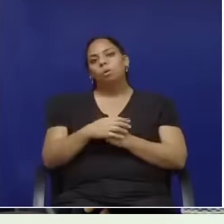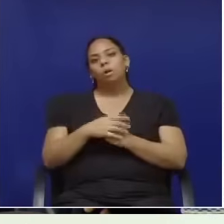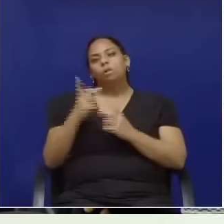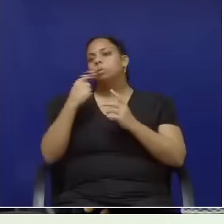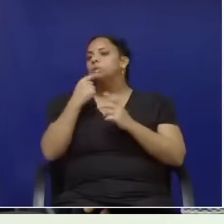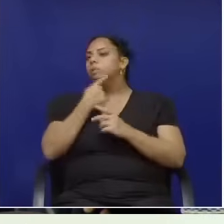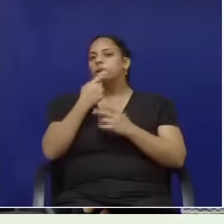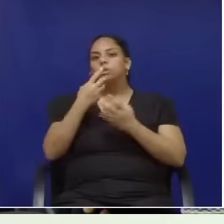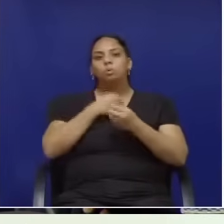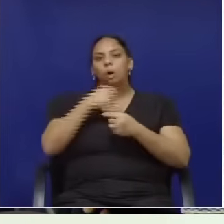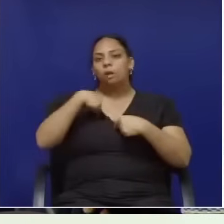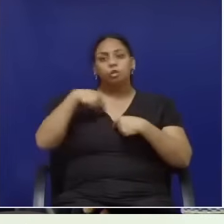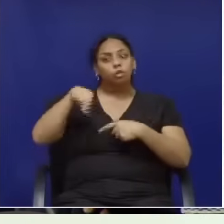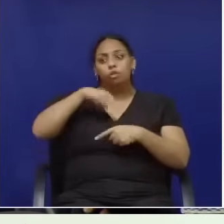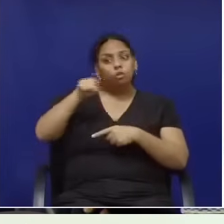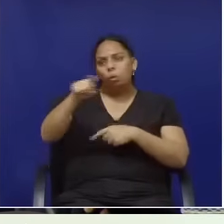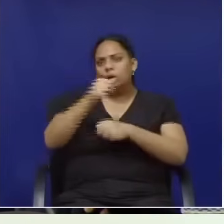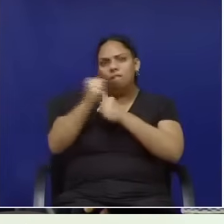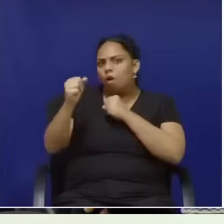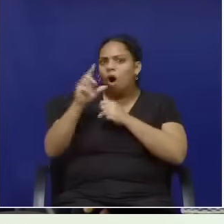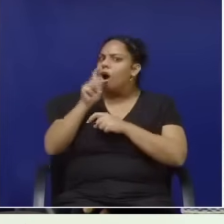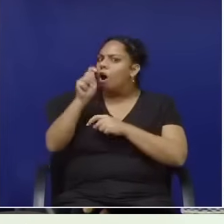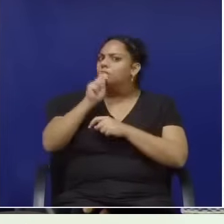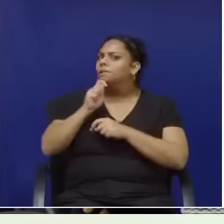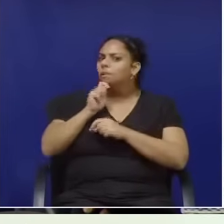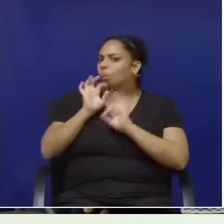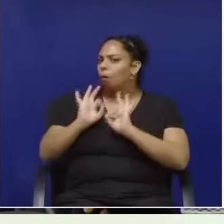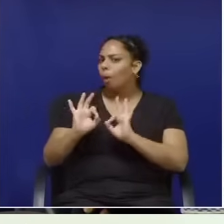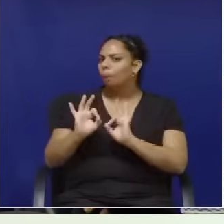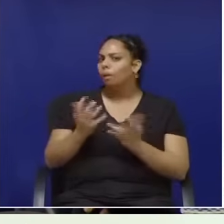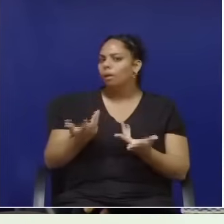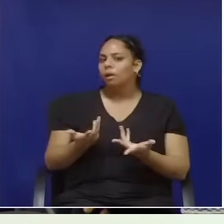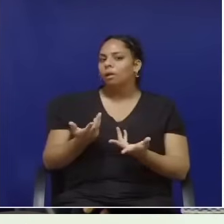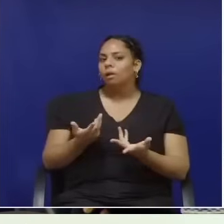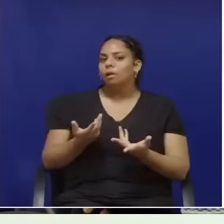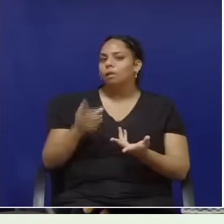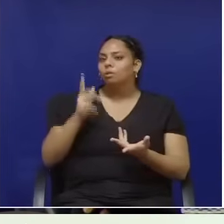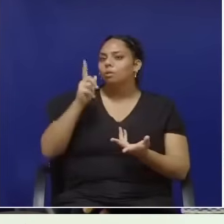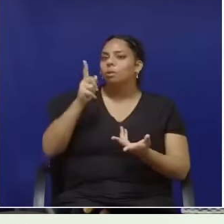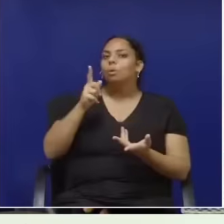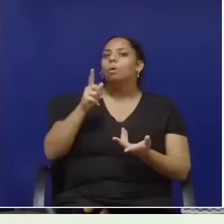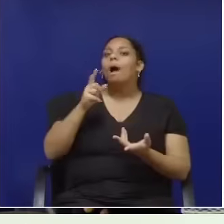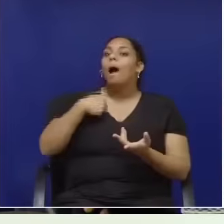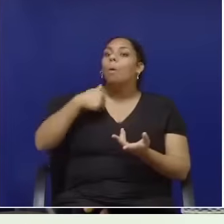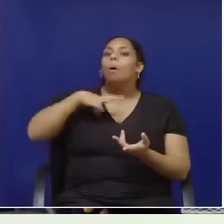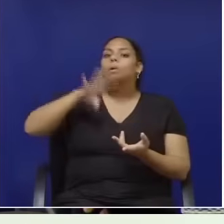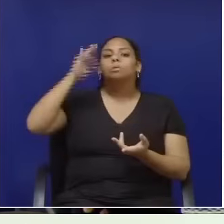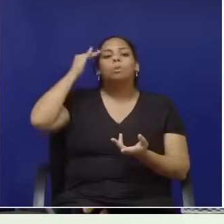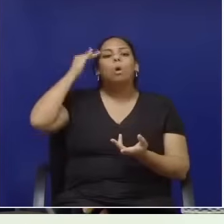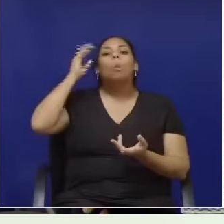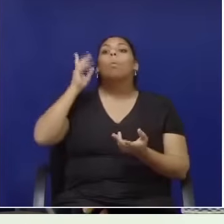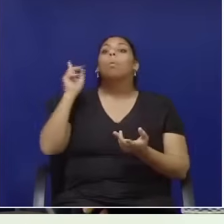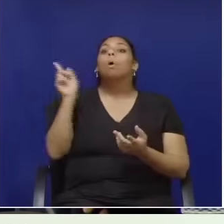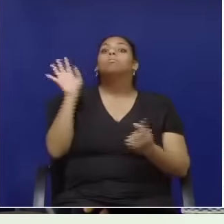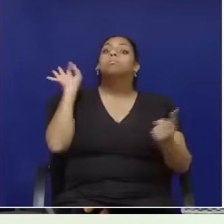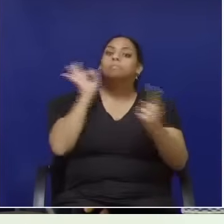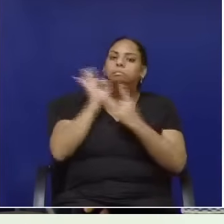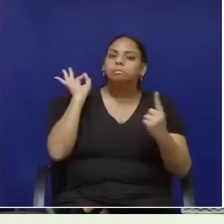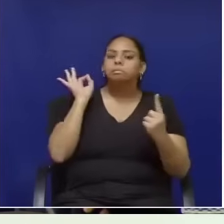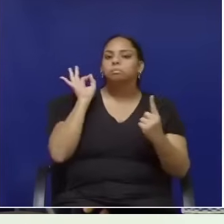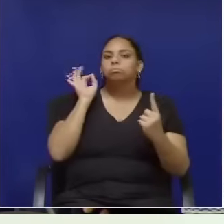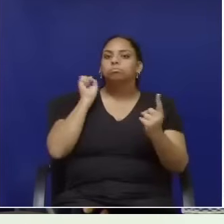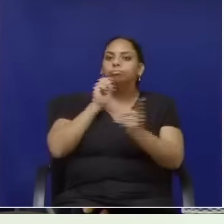today because you haven't answered the questions properly, sir. I'd just like to know what specific operational interventions have